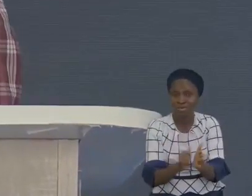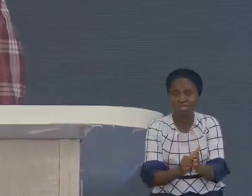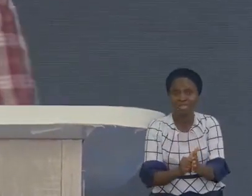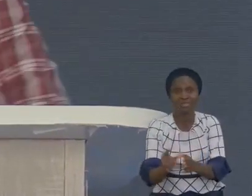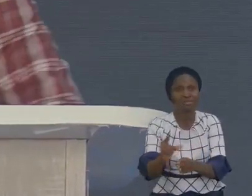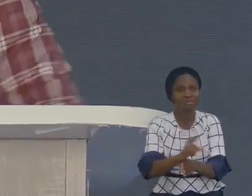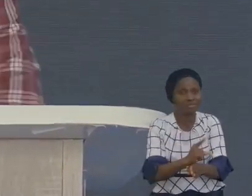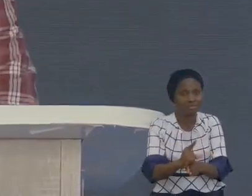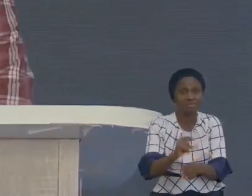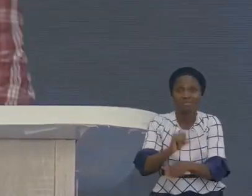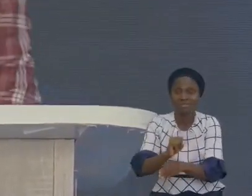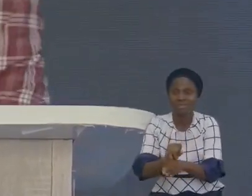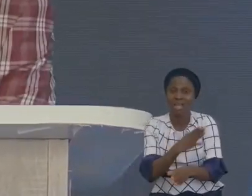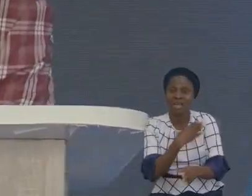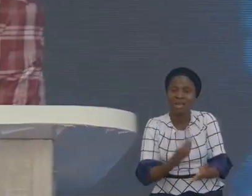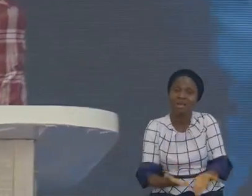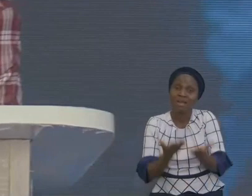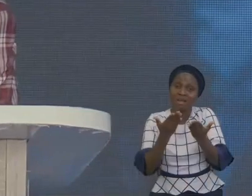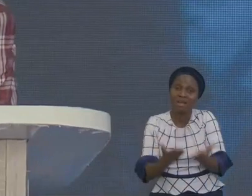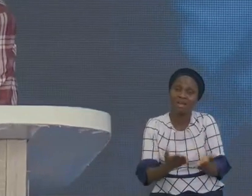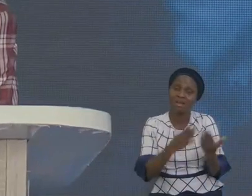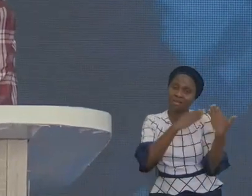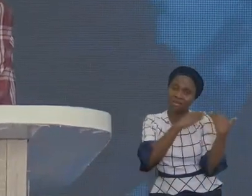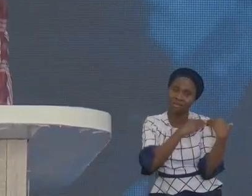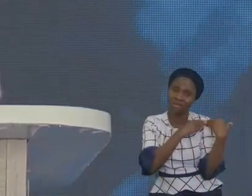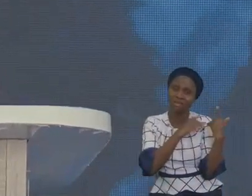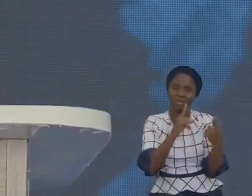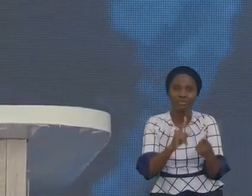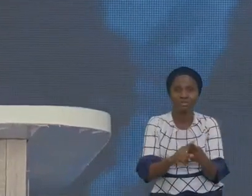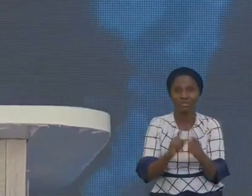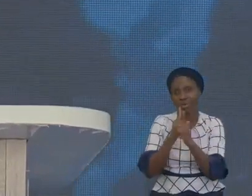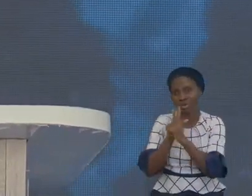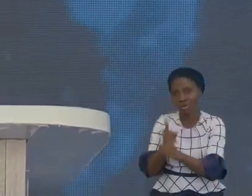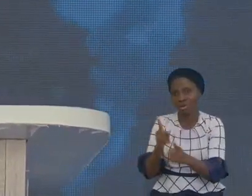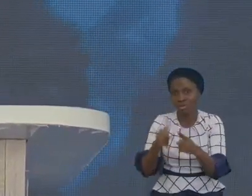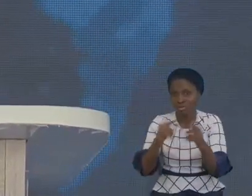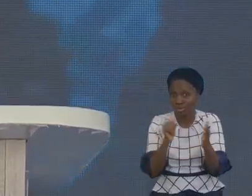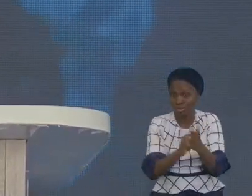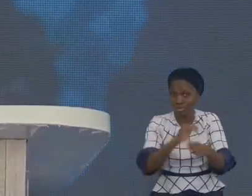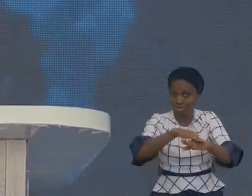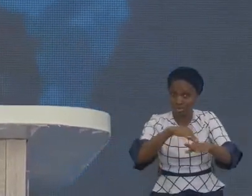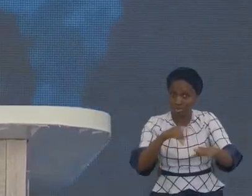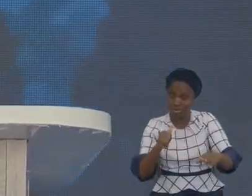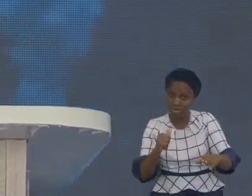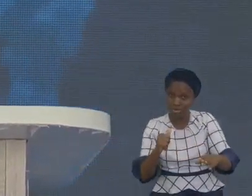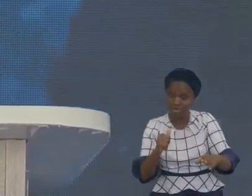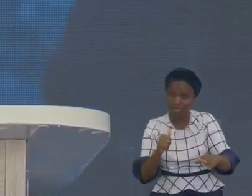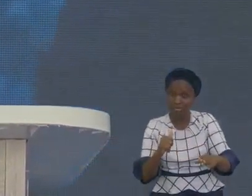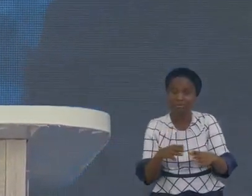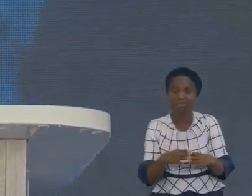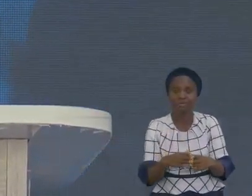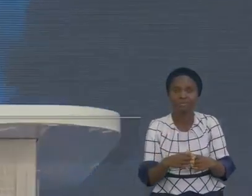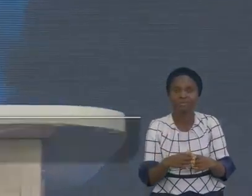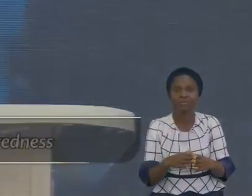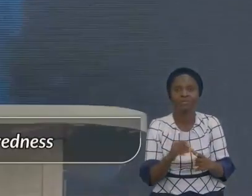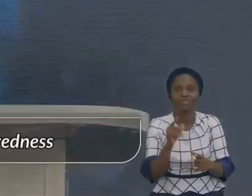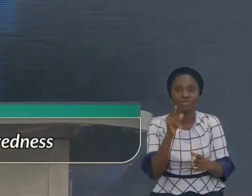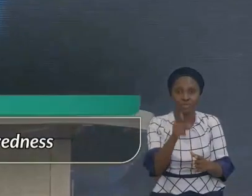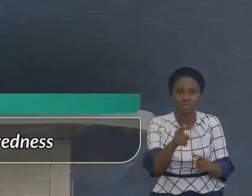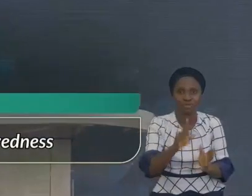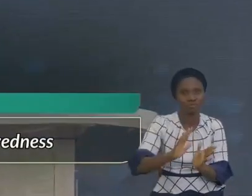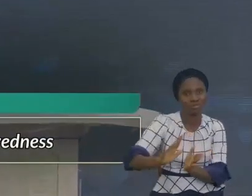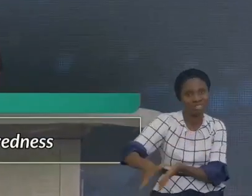to that call, you leave all your sins and